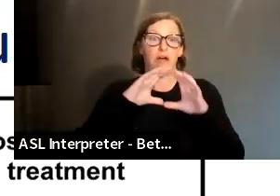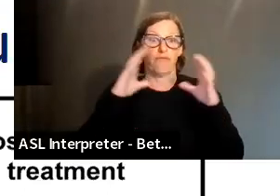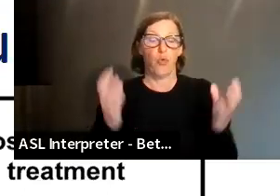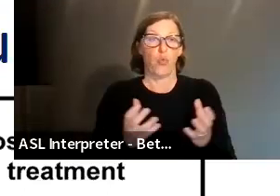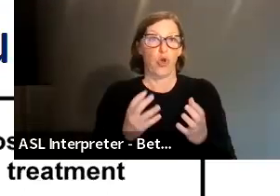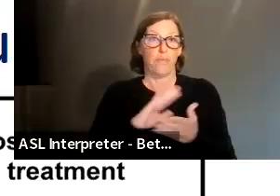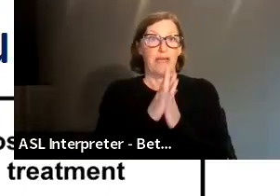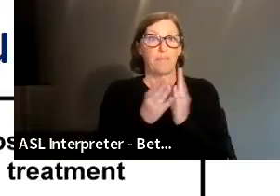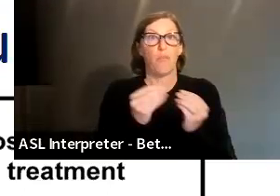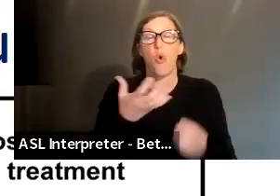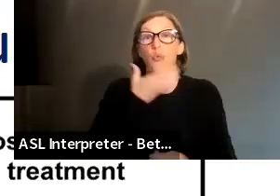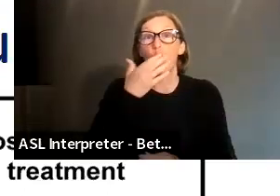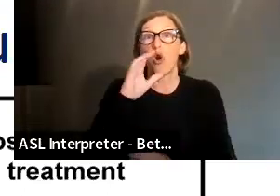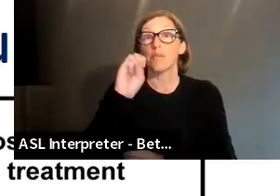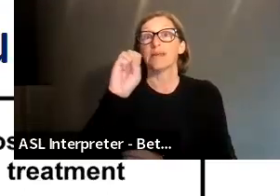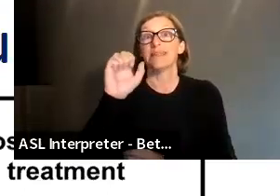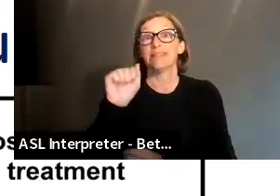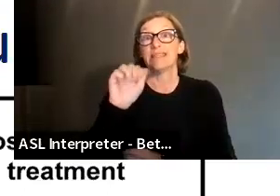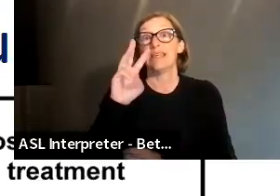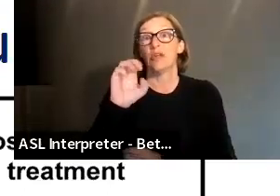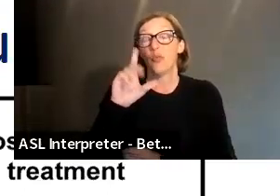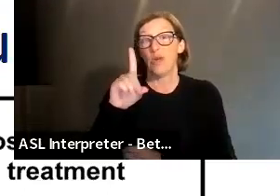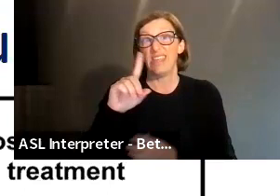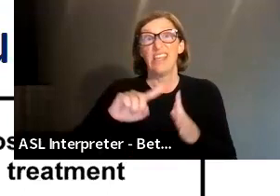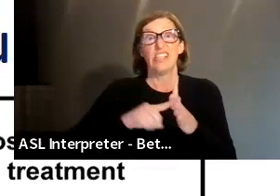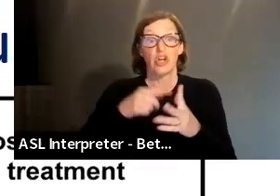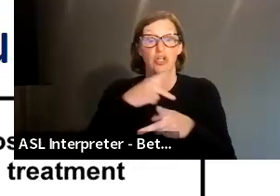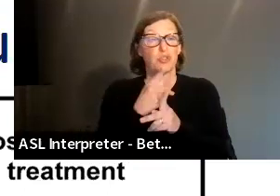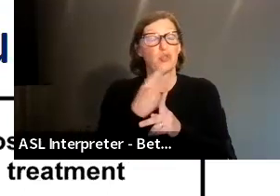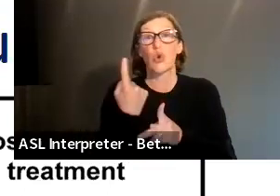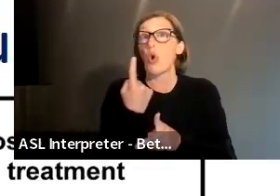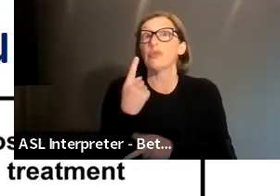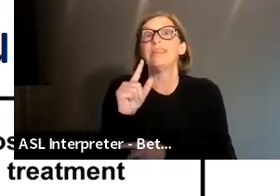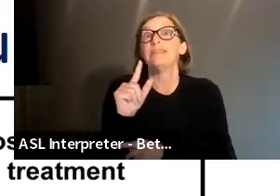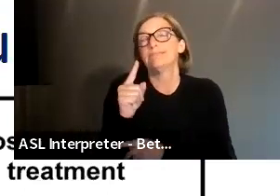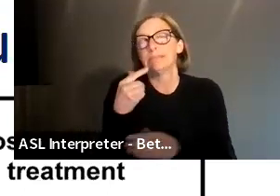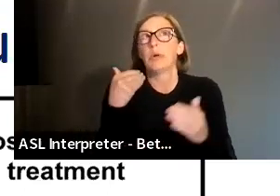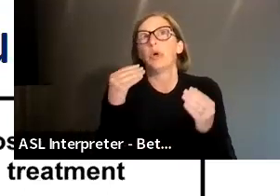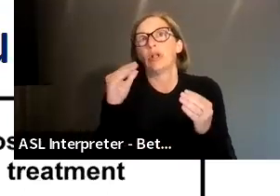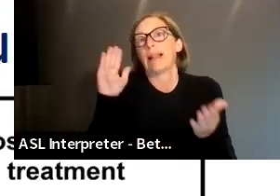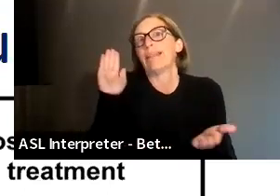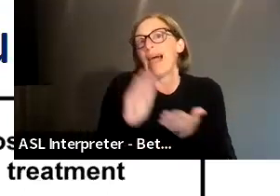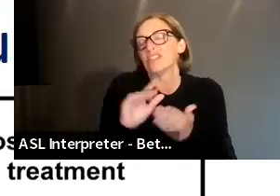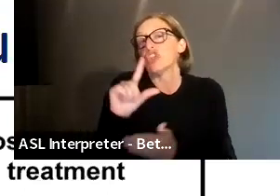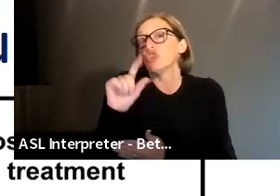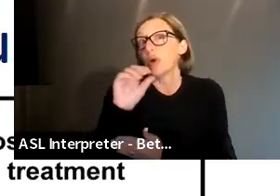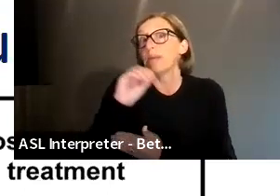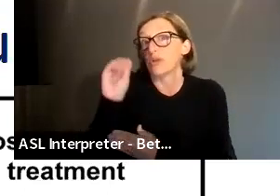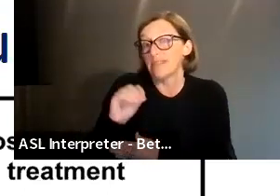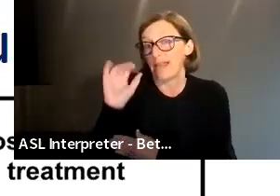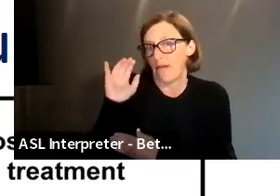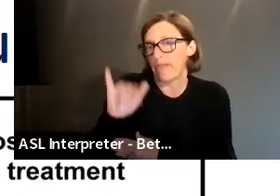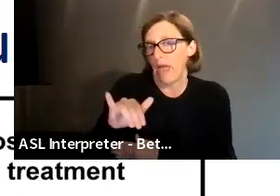the seaweed started to produce only 20% of the cis